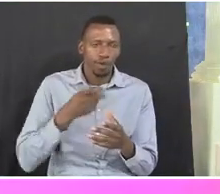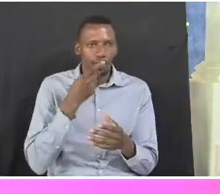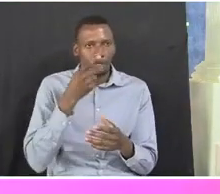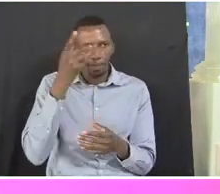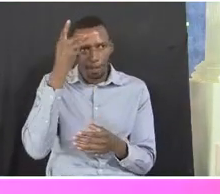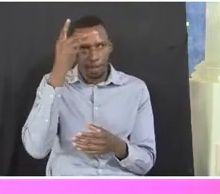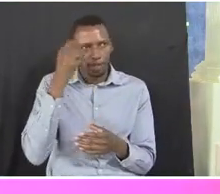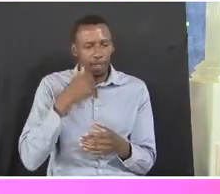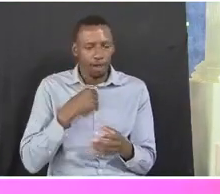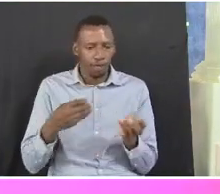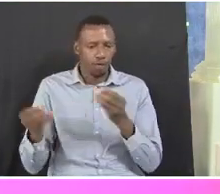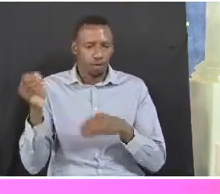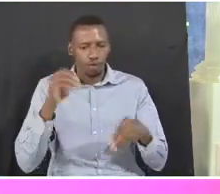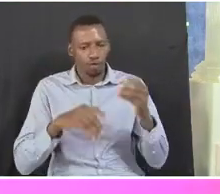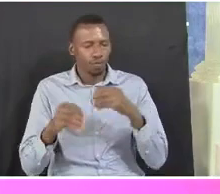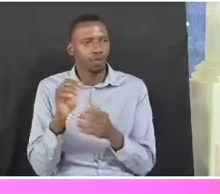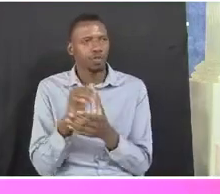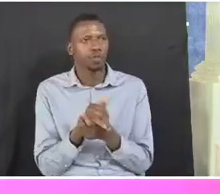have contributed.